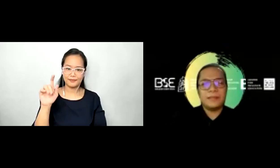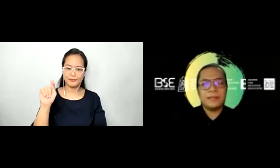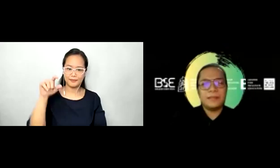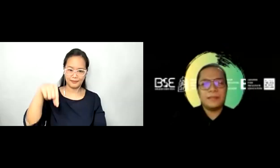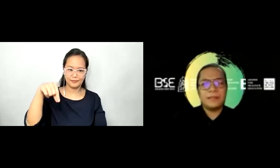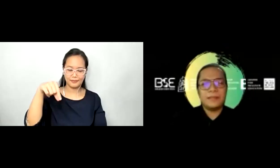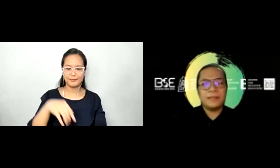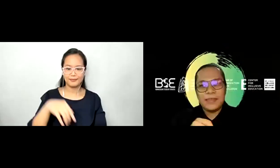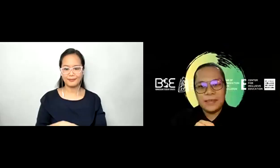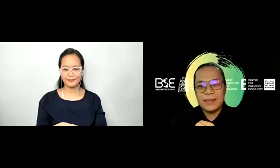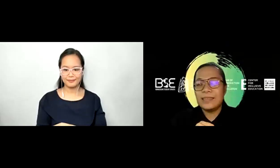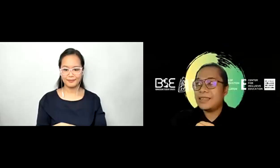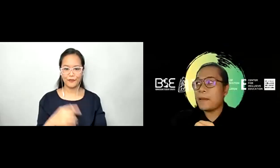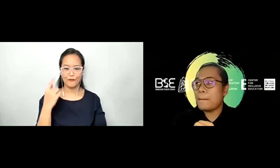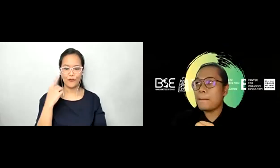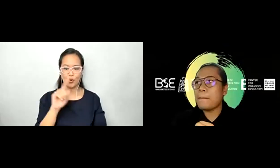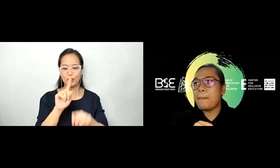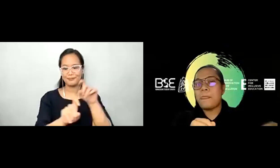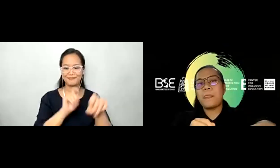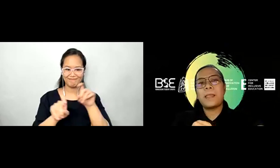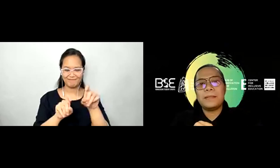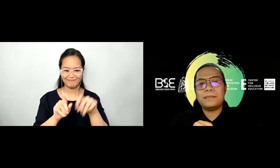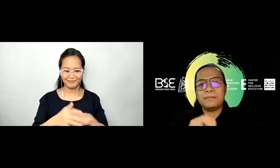some Q&A. Yan.